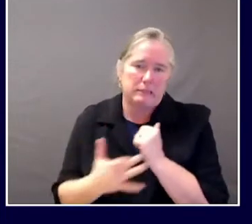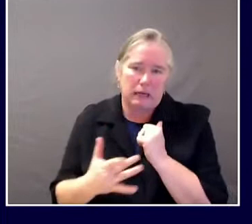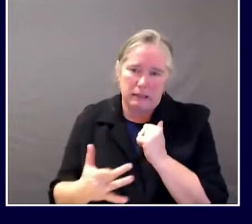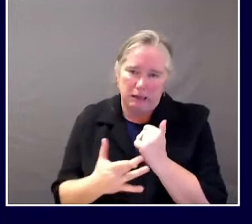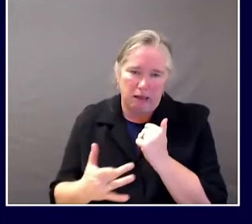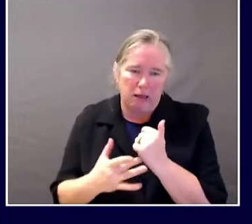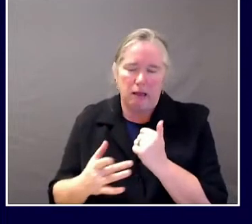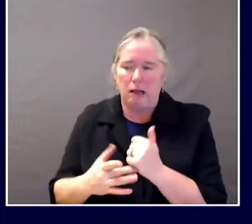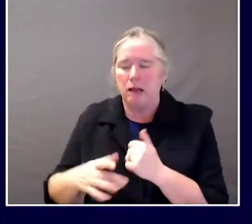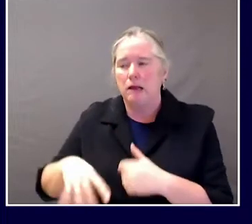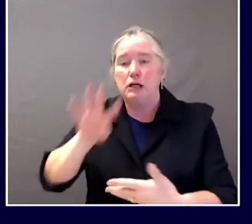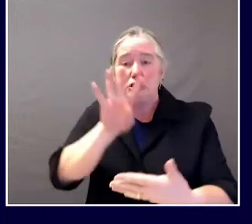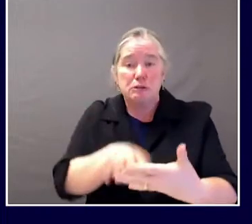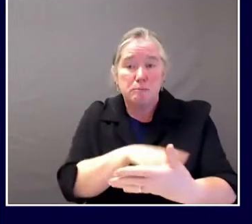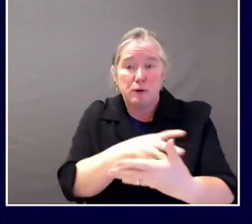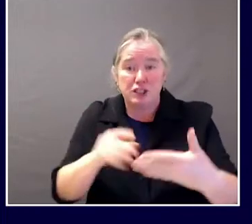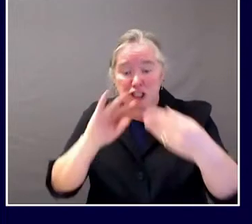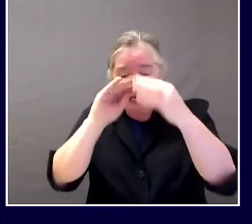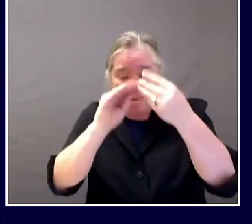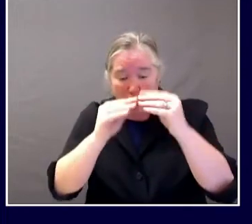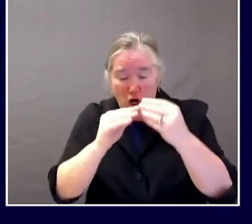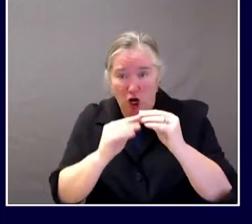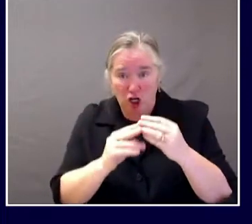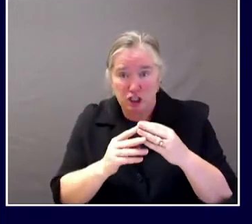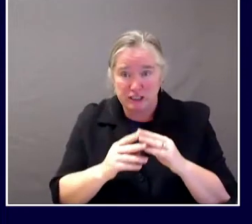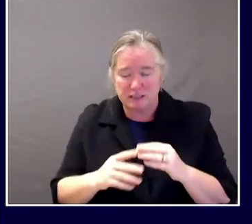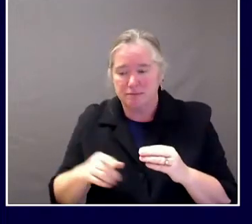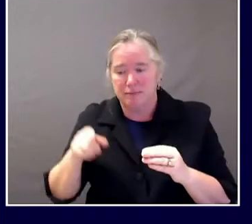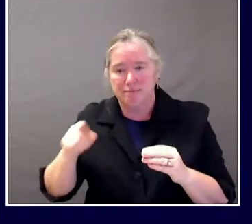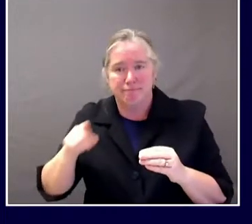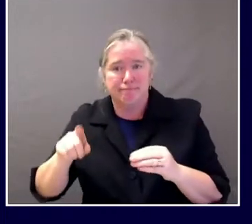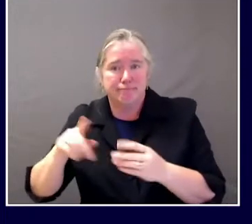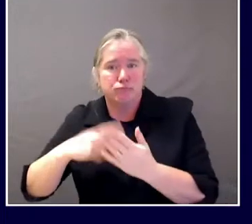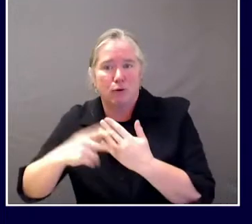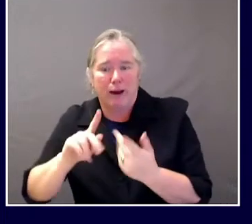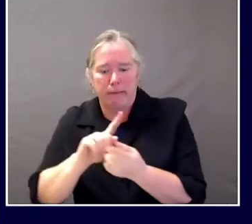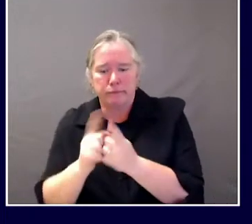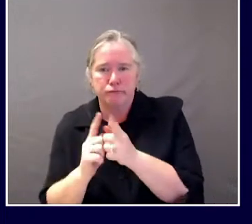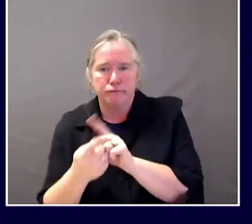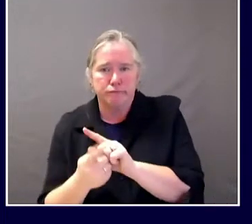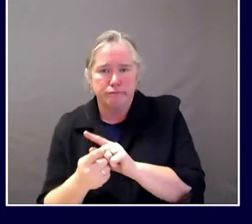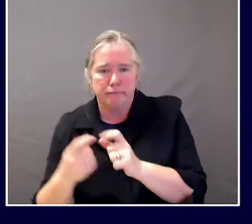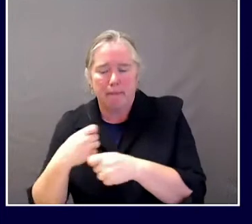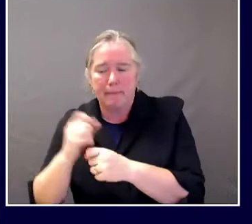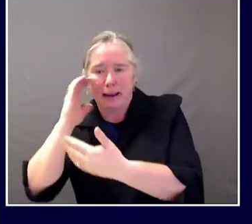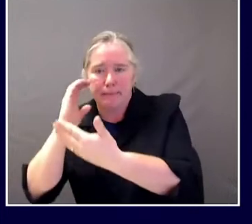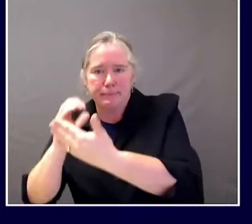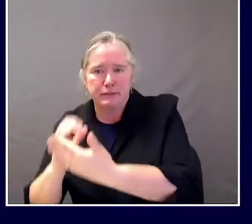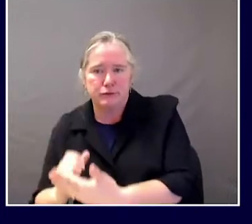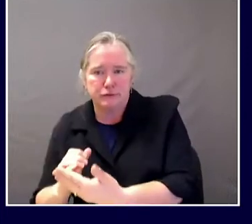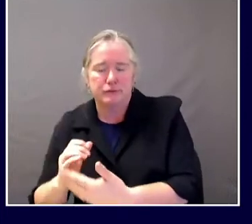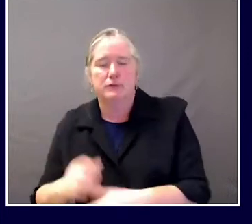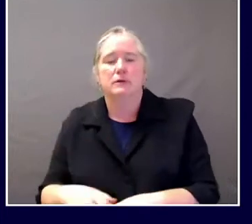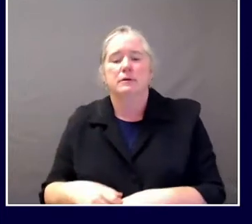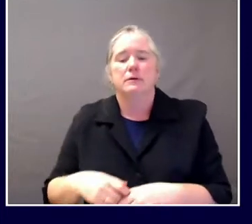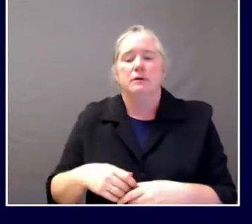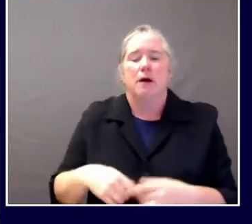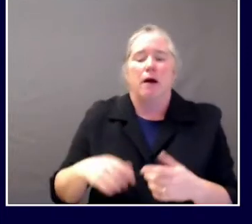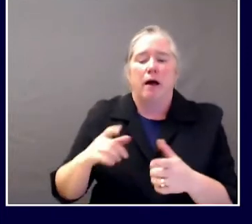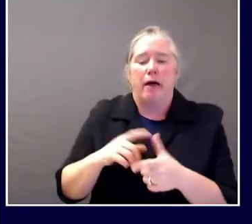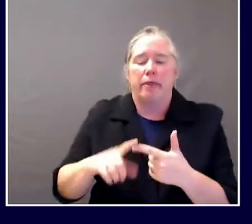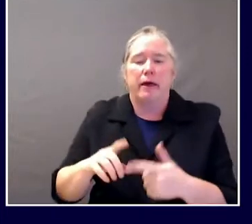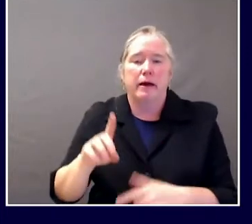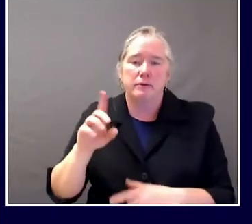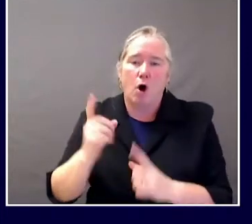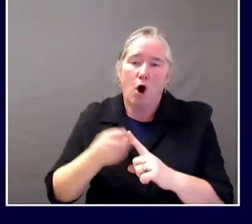so that they're automated, so Tableau can update it in real time and not have to do manual entry, and that's kind of the phase.